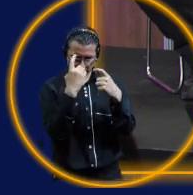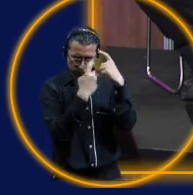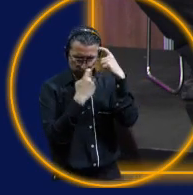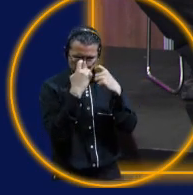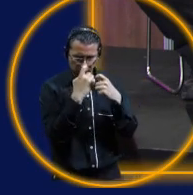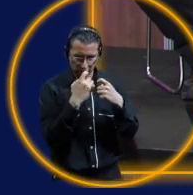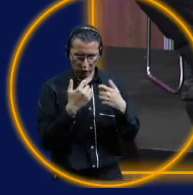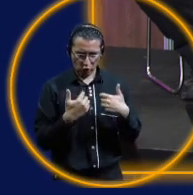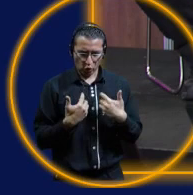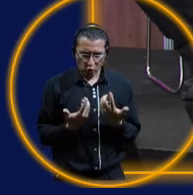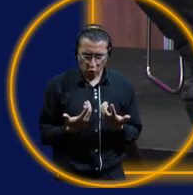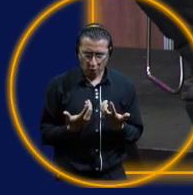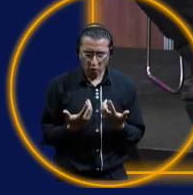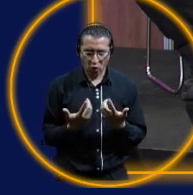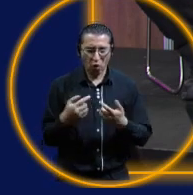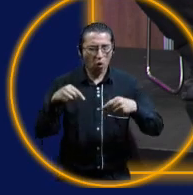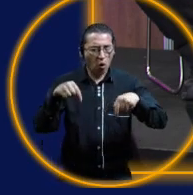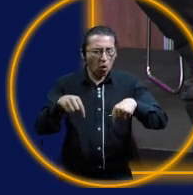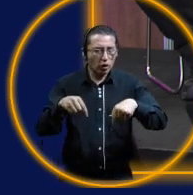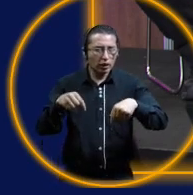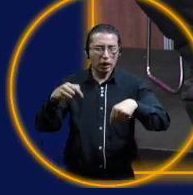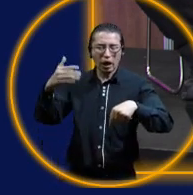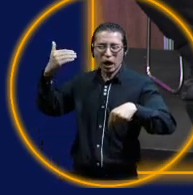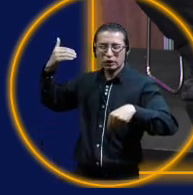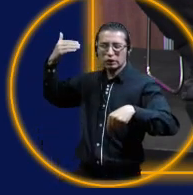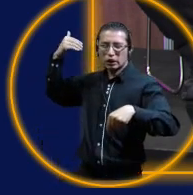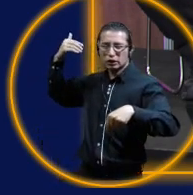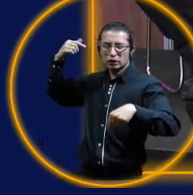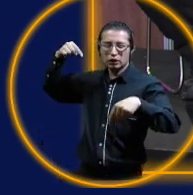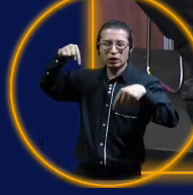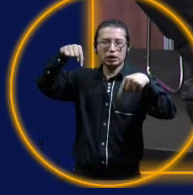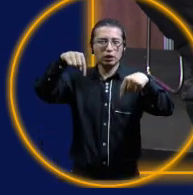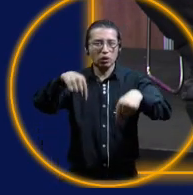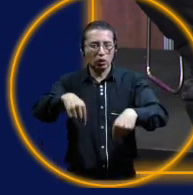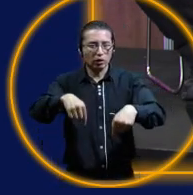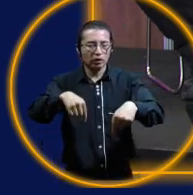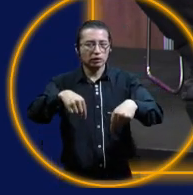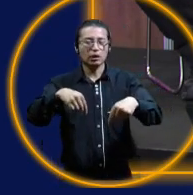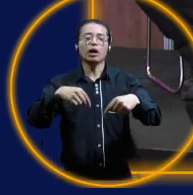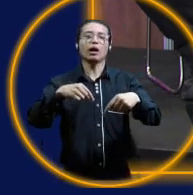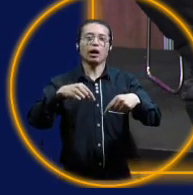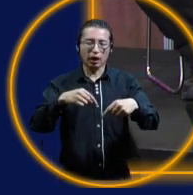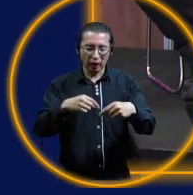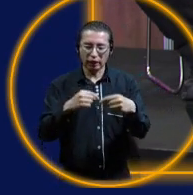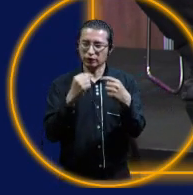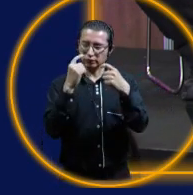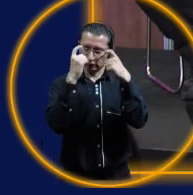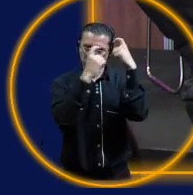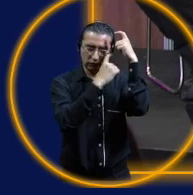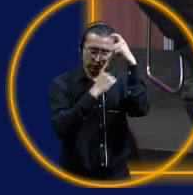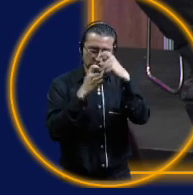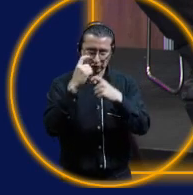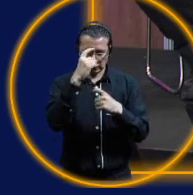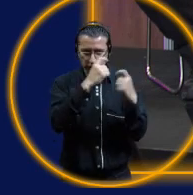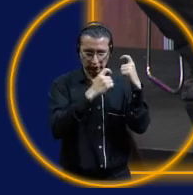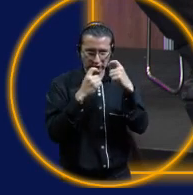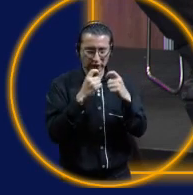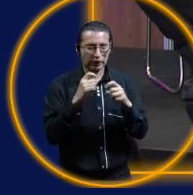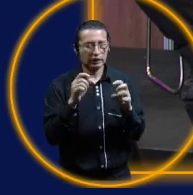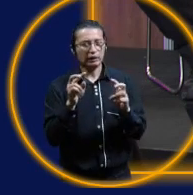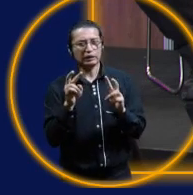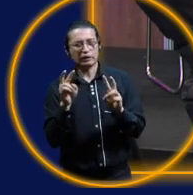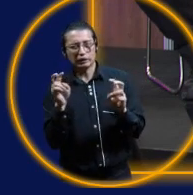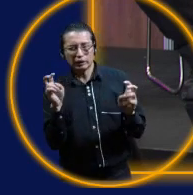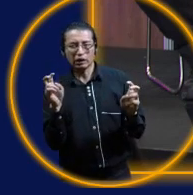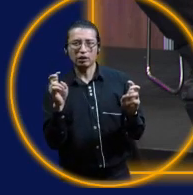it's something that you actually find is like a healthy, meaningful part of your life to do, then it's cool to do it a